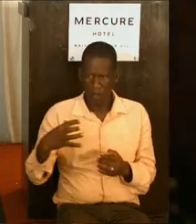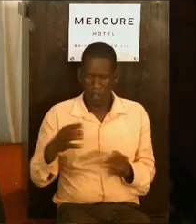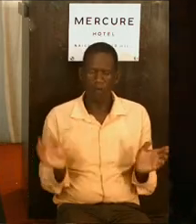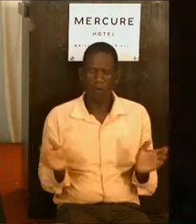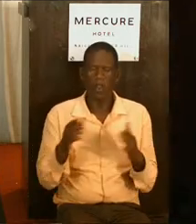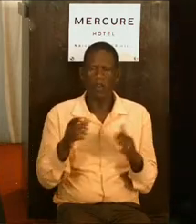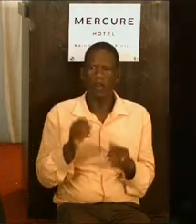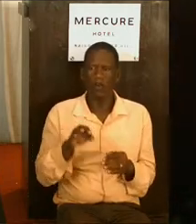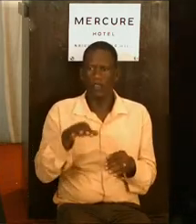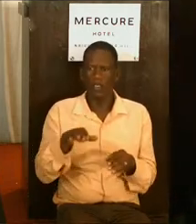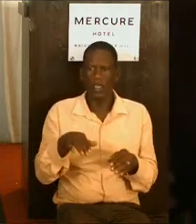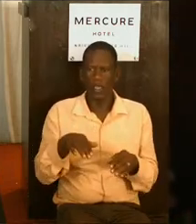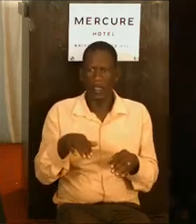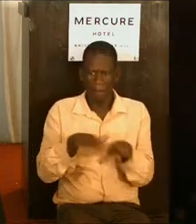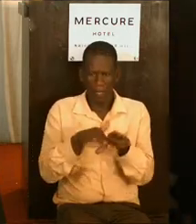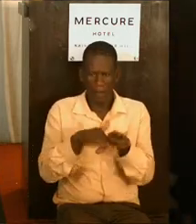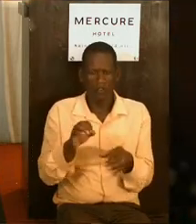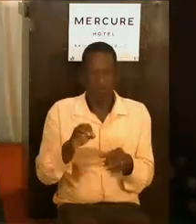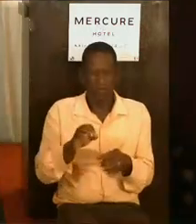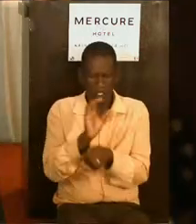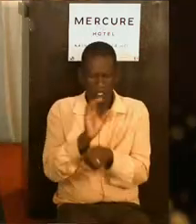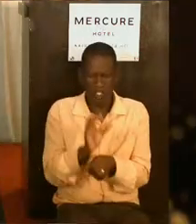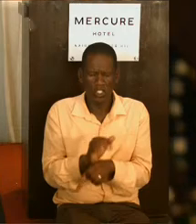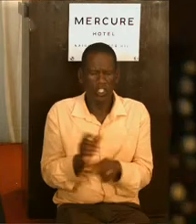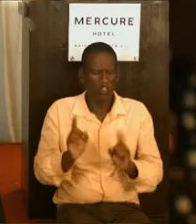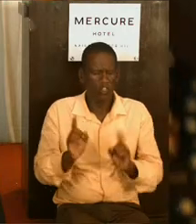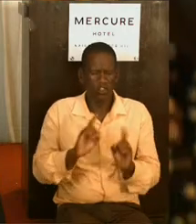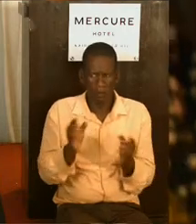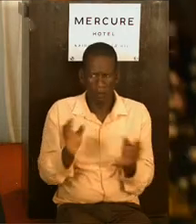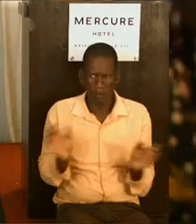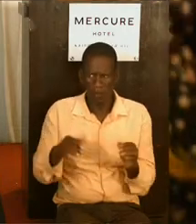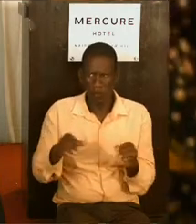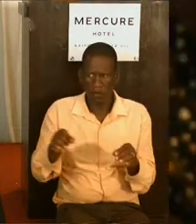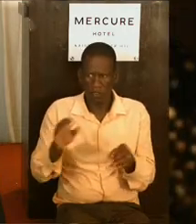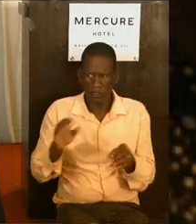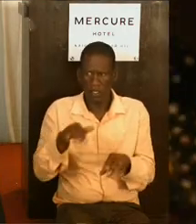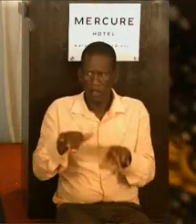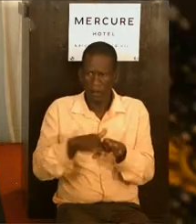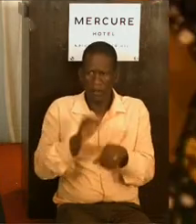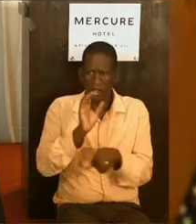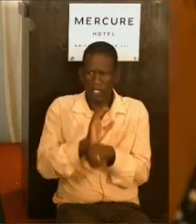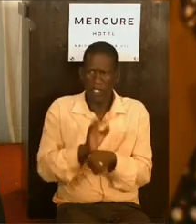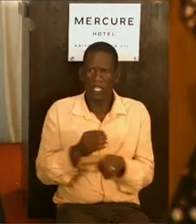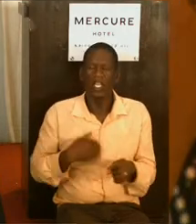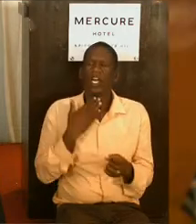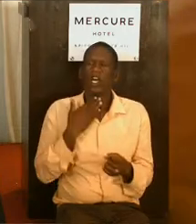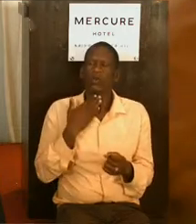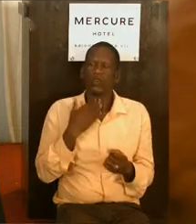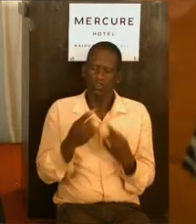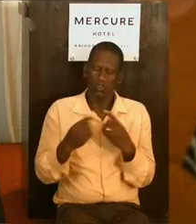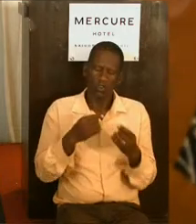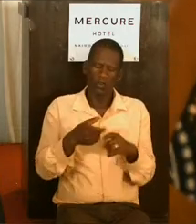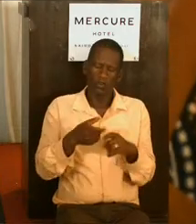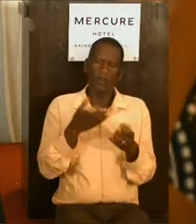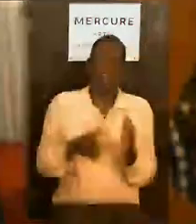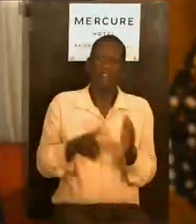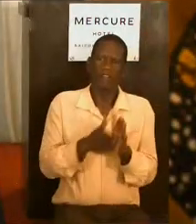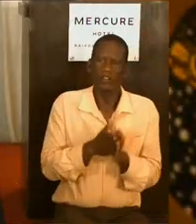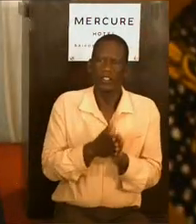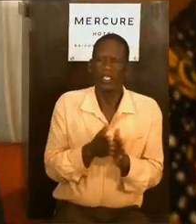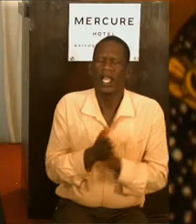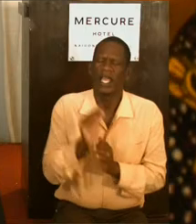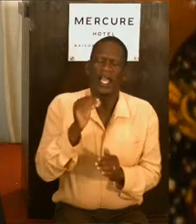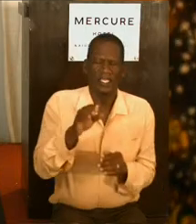of their full their congregants now I want to pick up from there quickly and